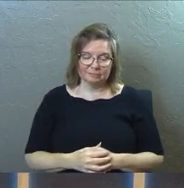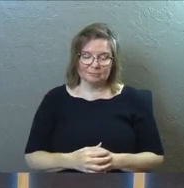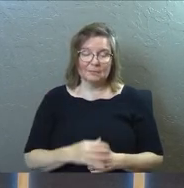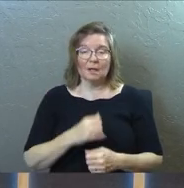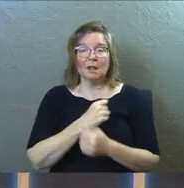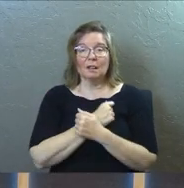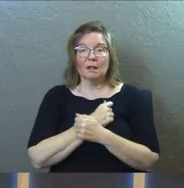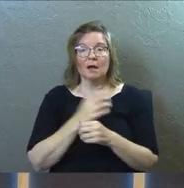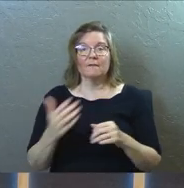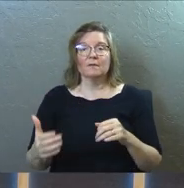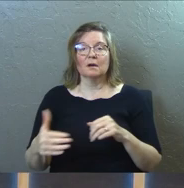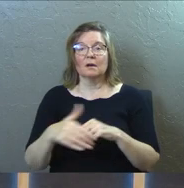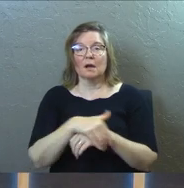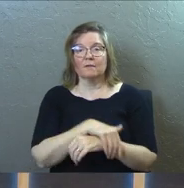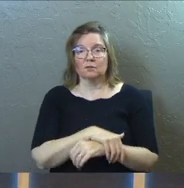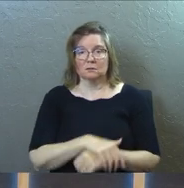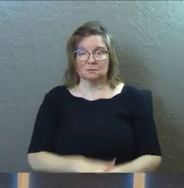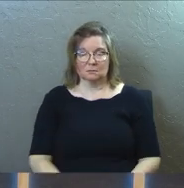Love covers.